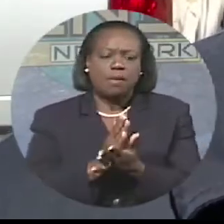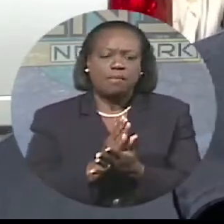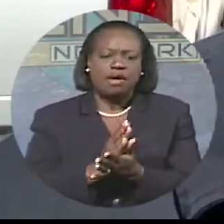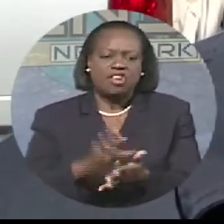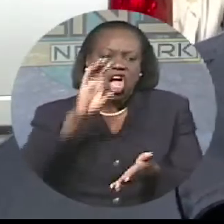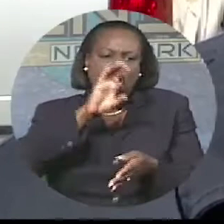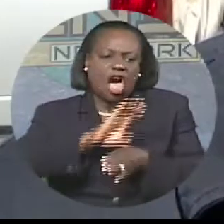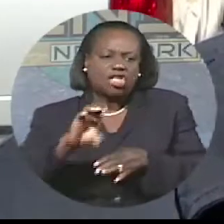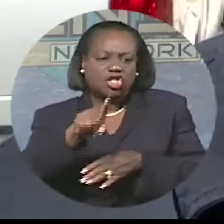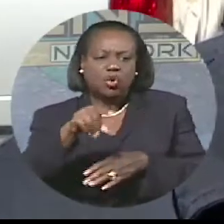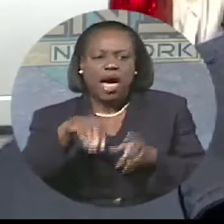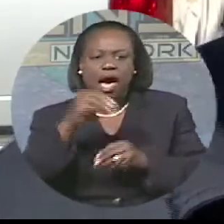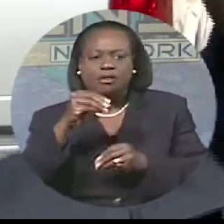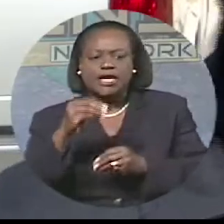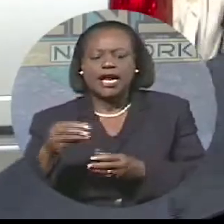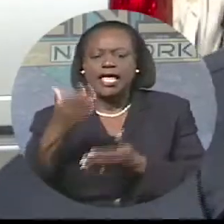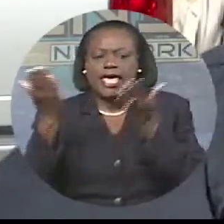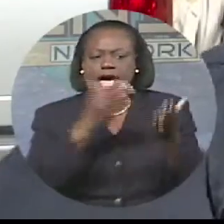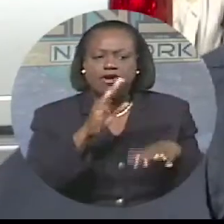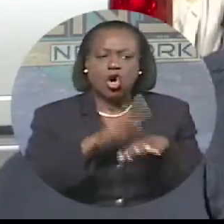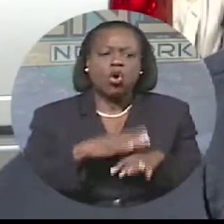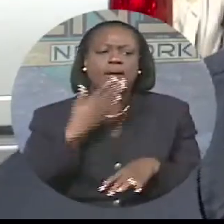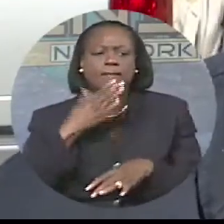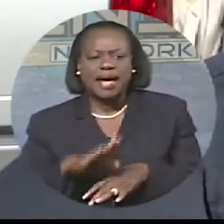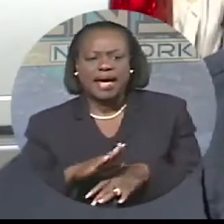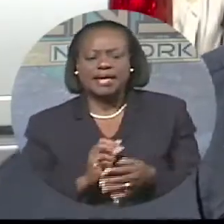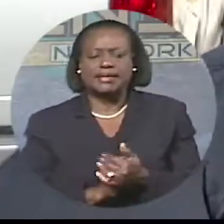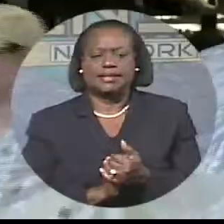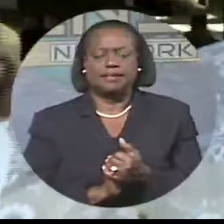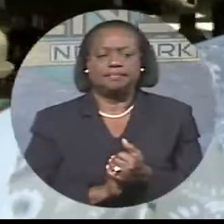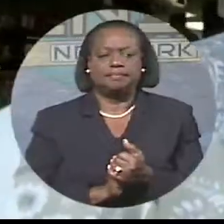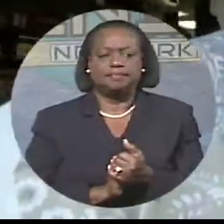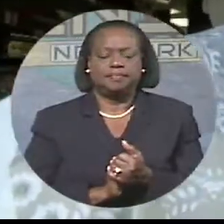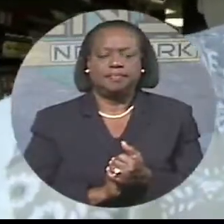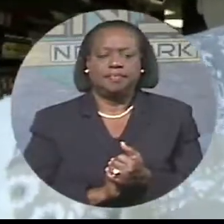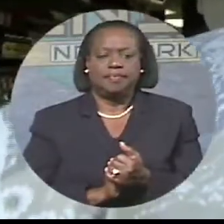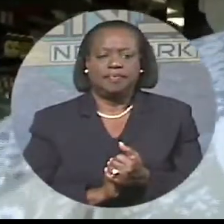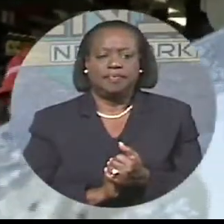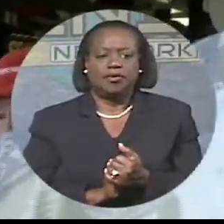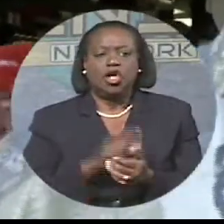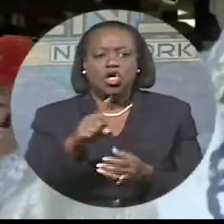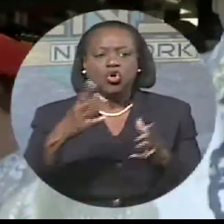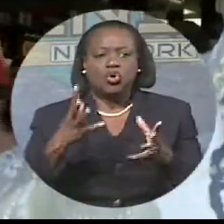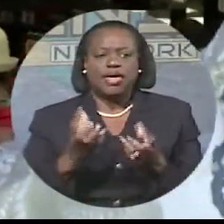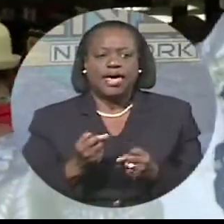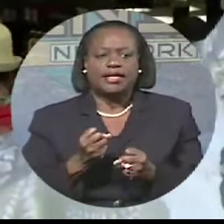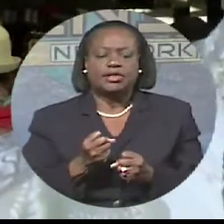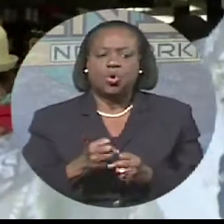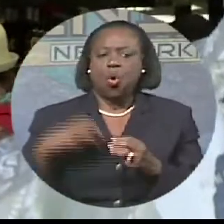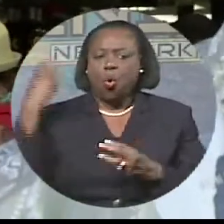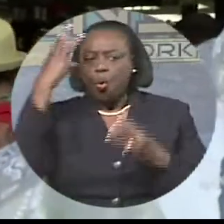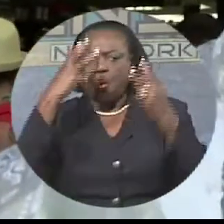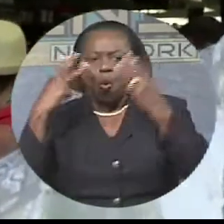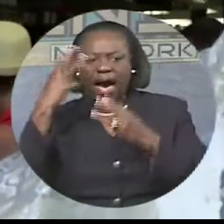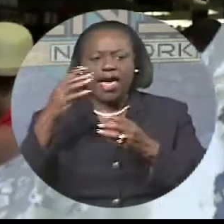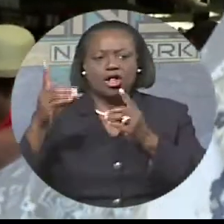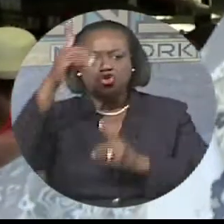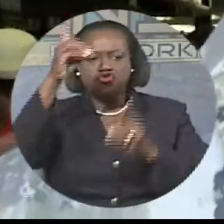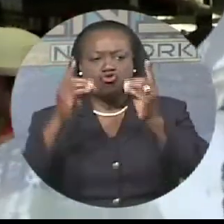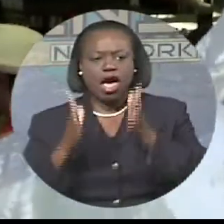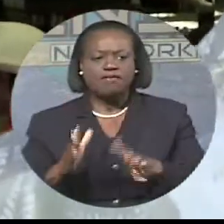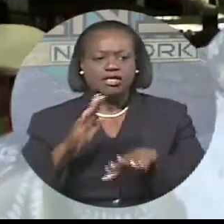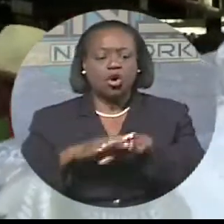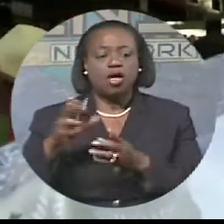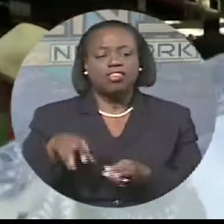you know, they carrying on bad inside. Don't let this bus pass back. You ain't stopping my bus stop. You get wild drivers on the road too. You know what I'm saying? And